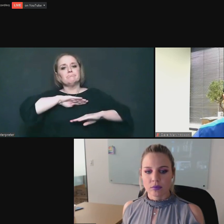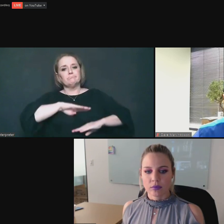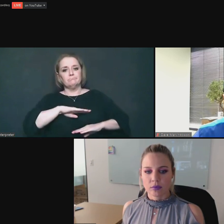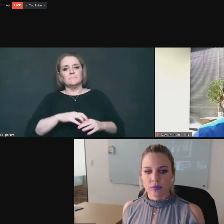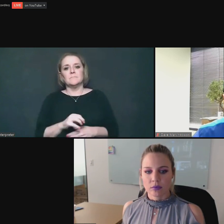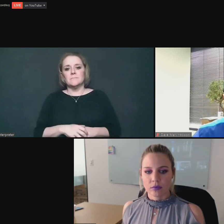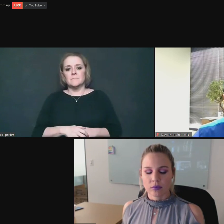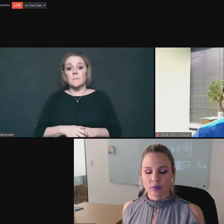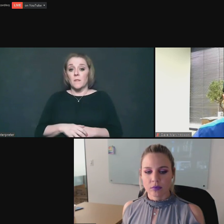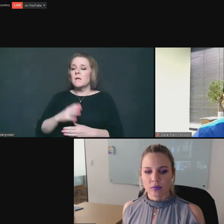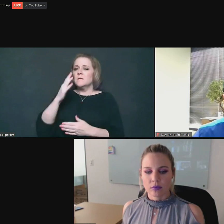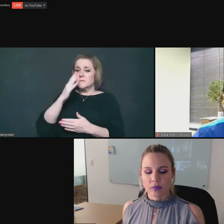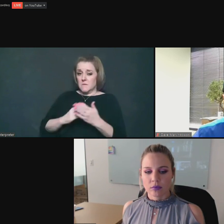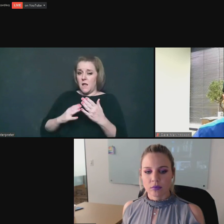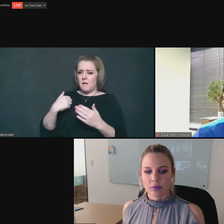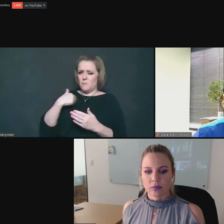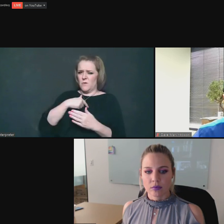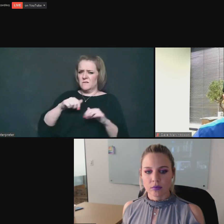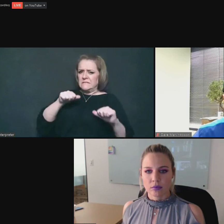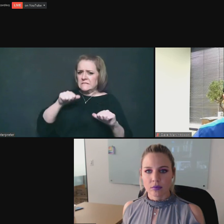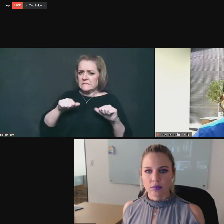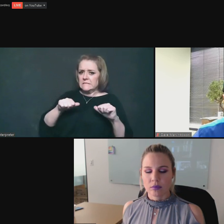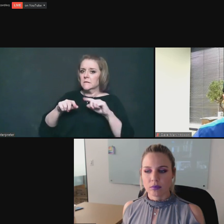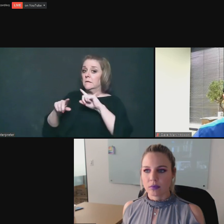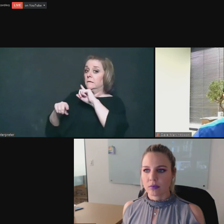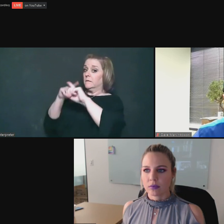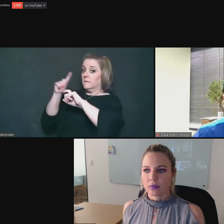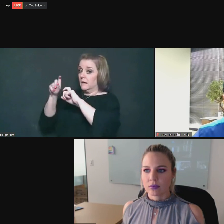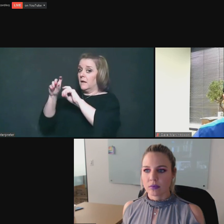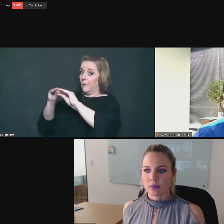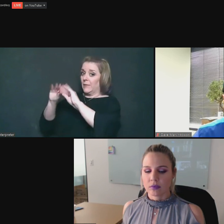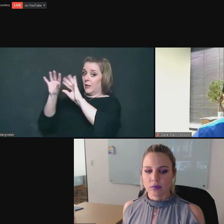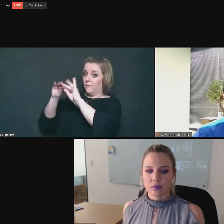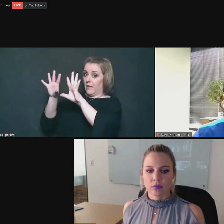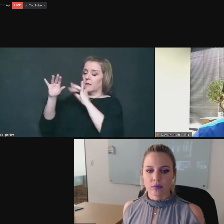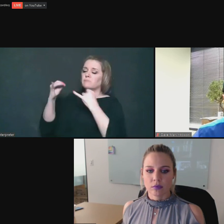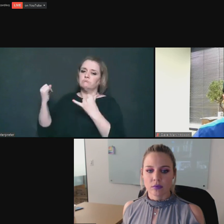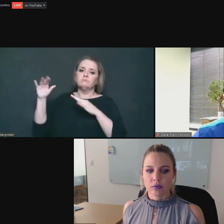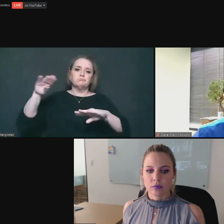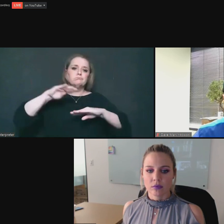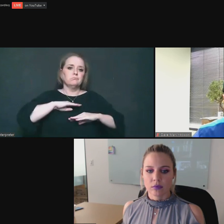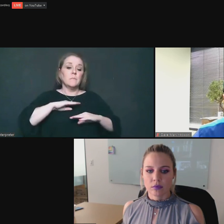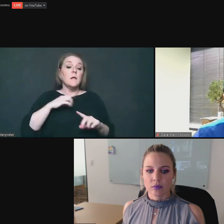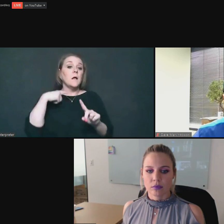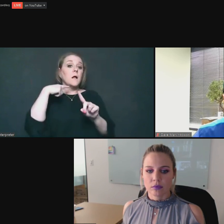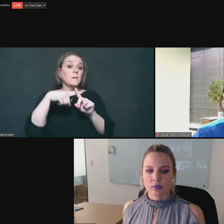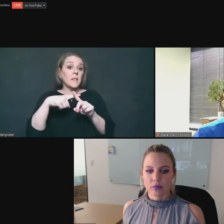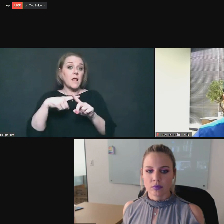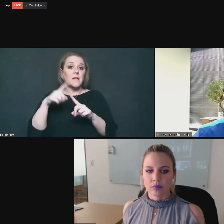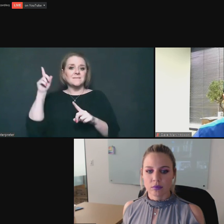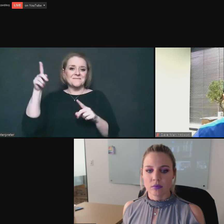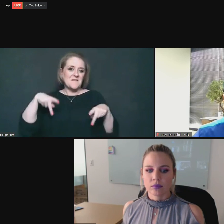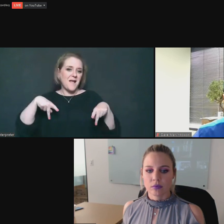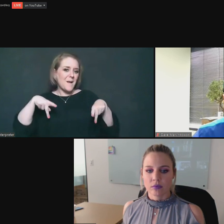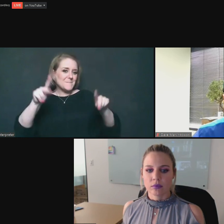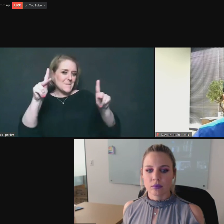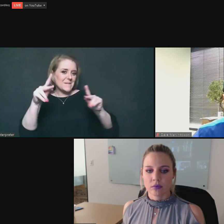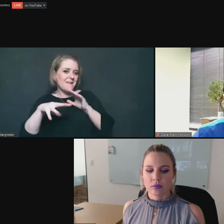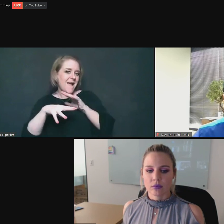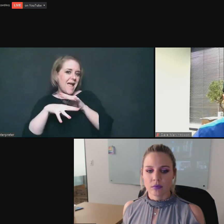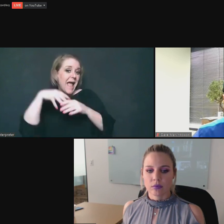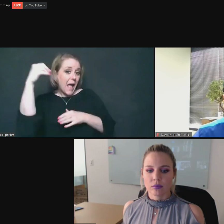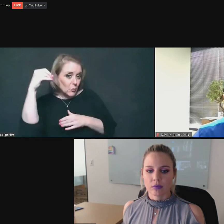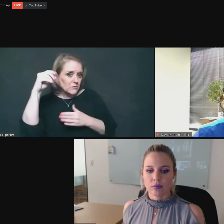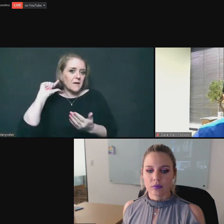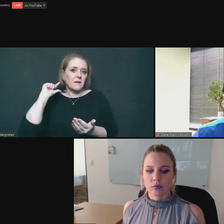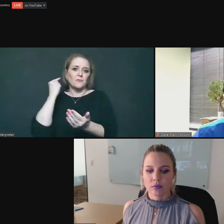some clarifications, and I think the big thing for us also was we got graduation, the green light to do outdoor graduations